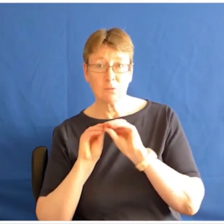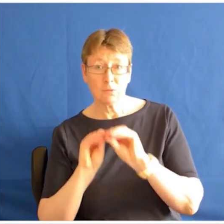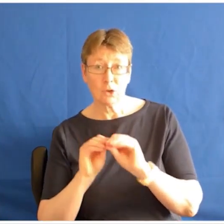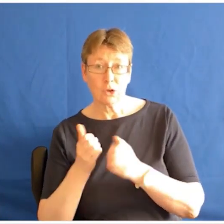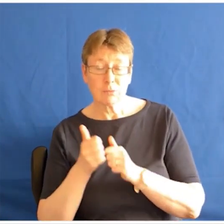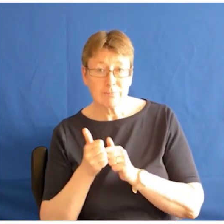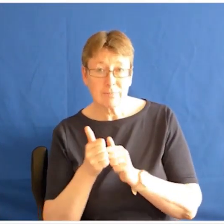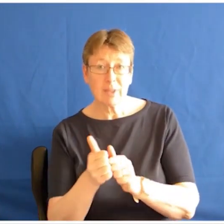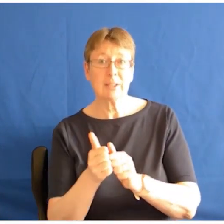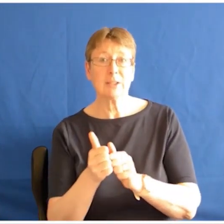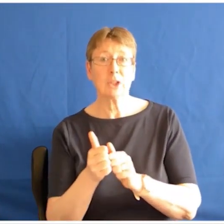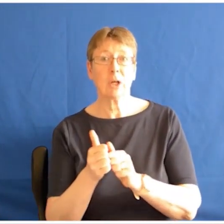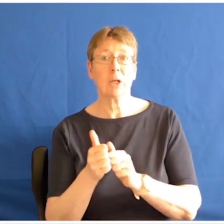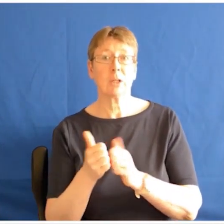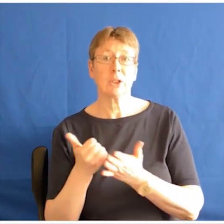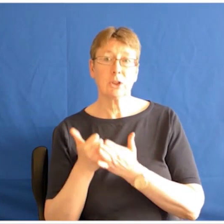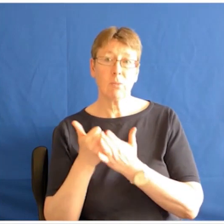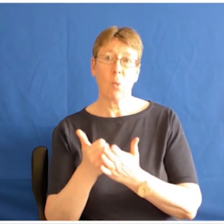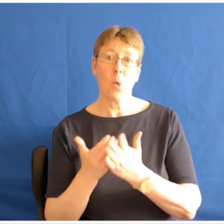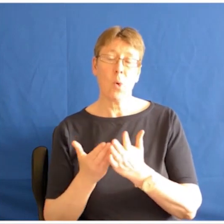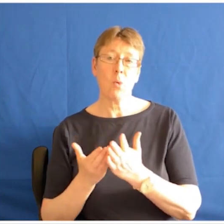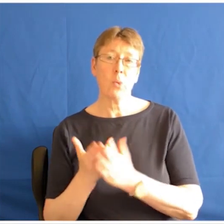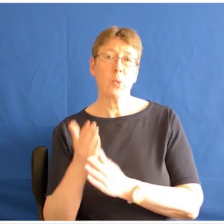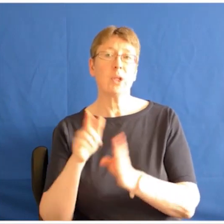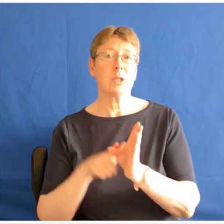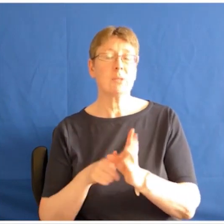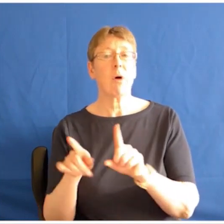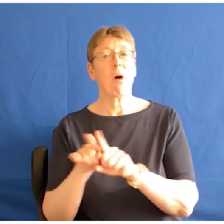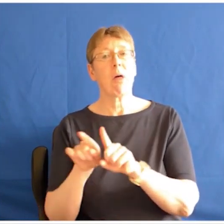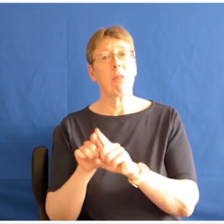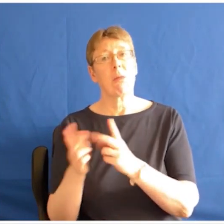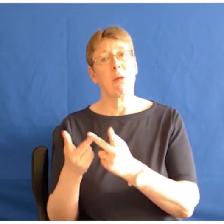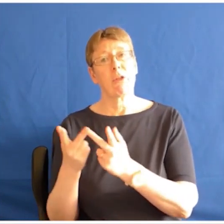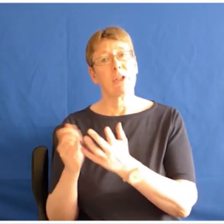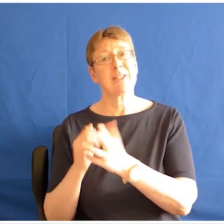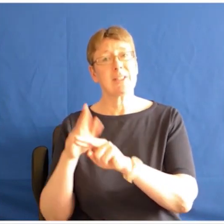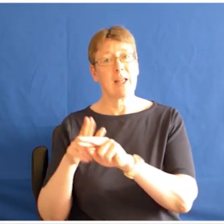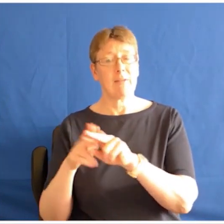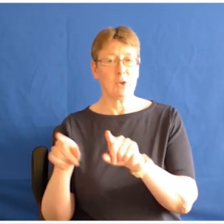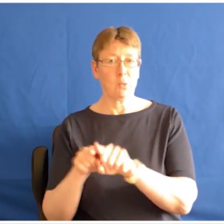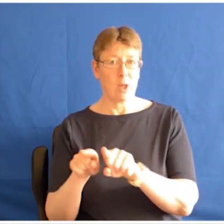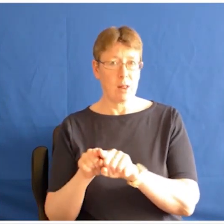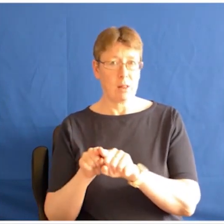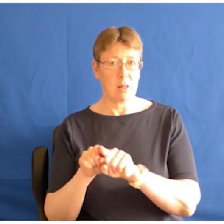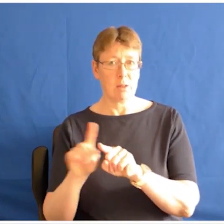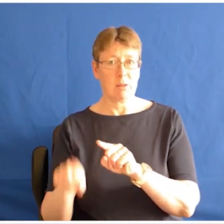and mentored you and helped you over the years, but also all those behind the scenes too.